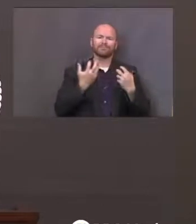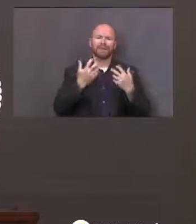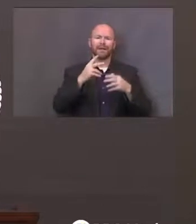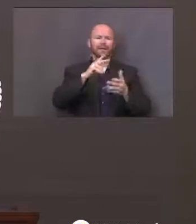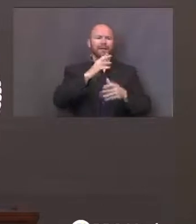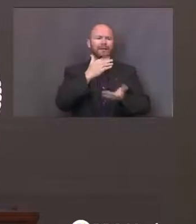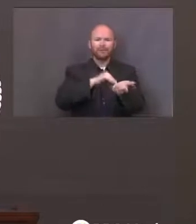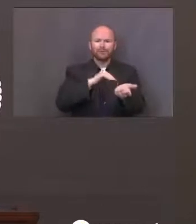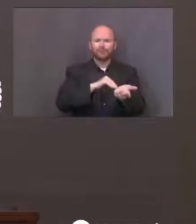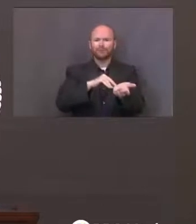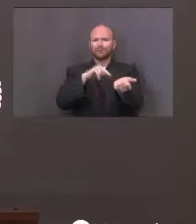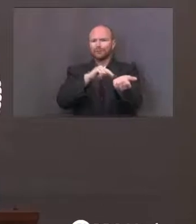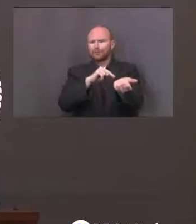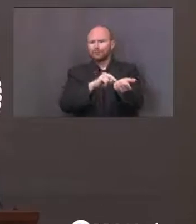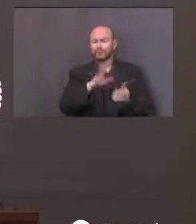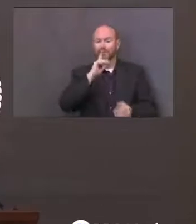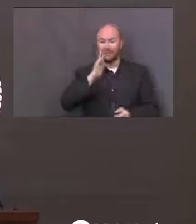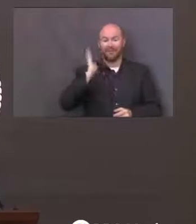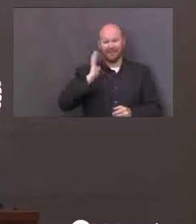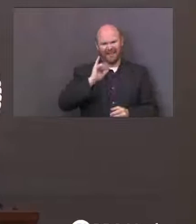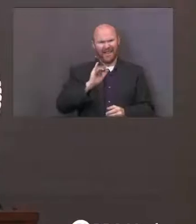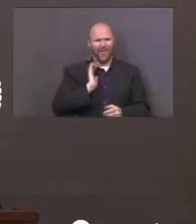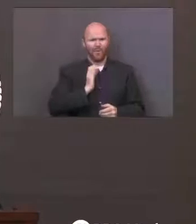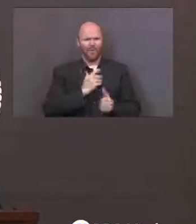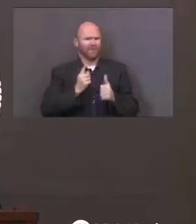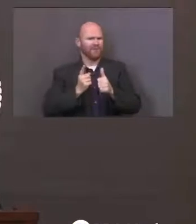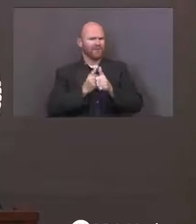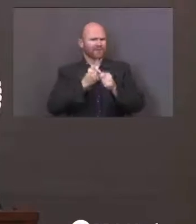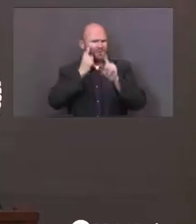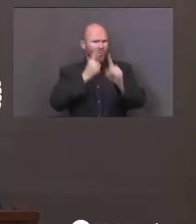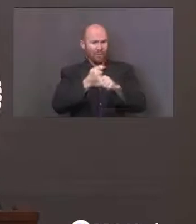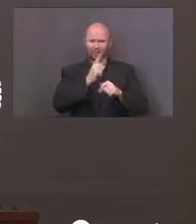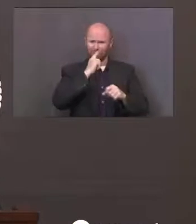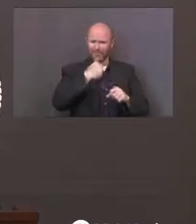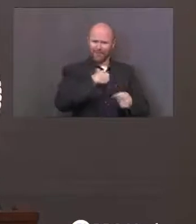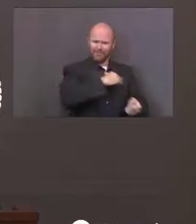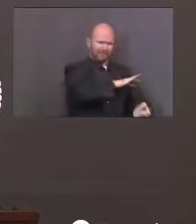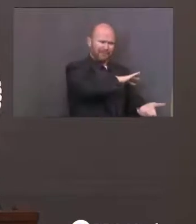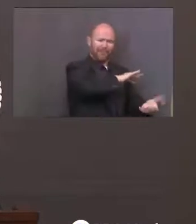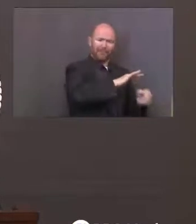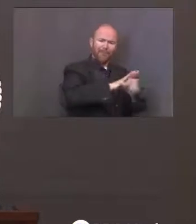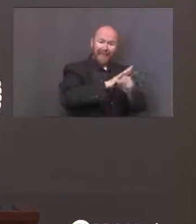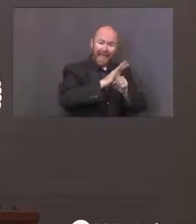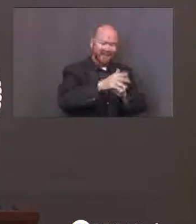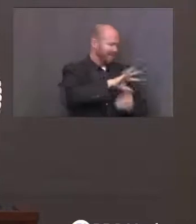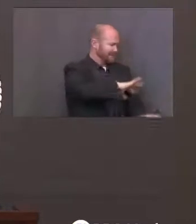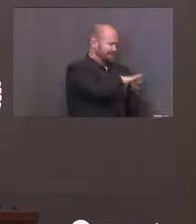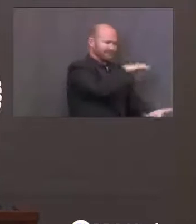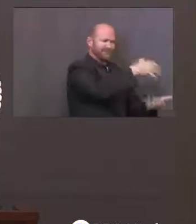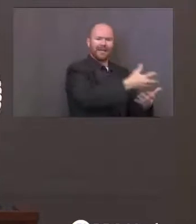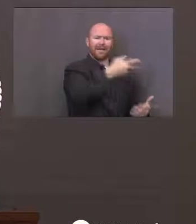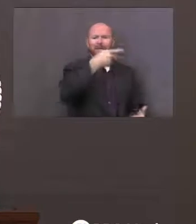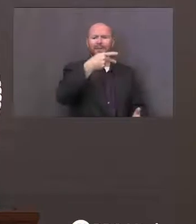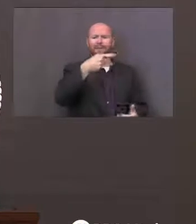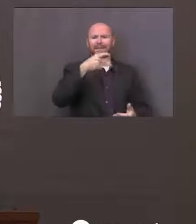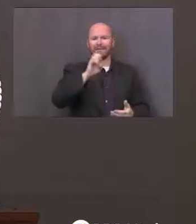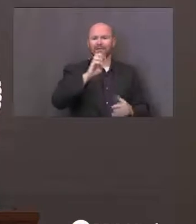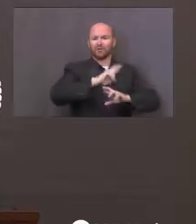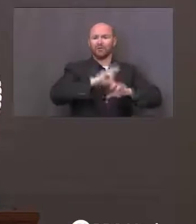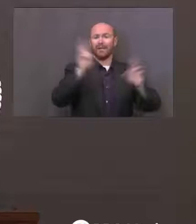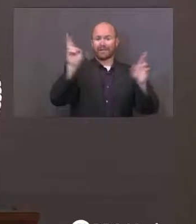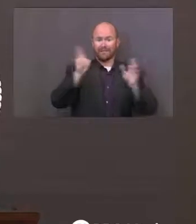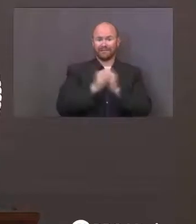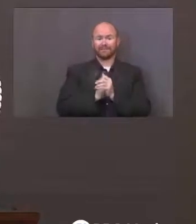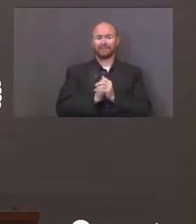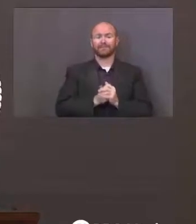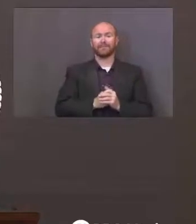were in short supply. That was our number one goal, make sure we had PPEs for our medical people to be able to handle the